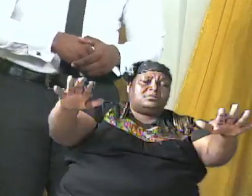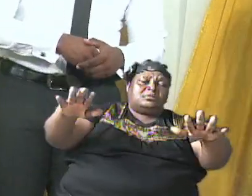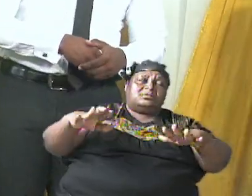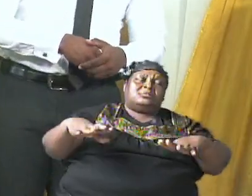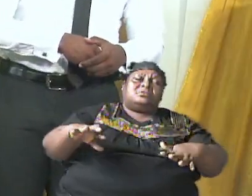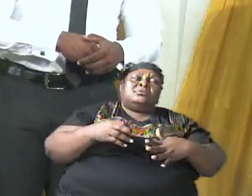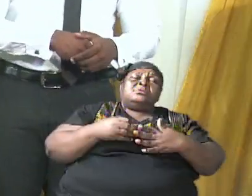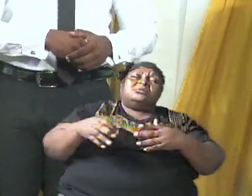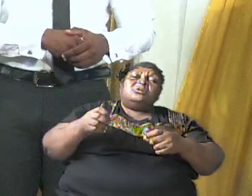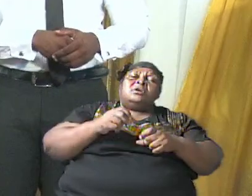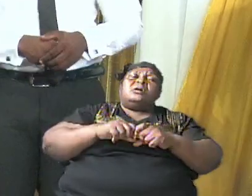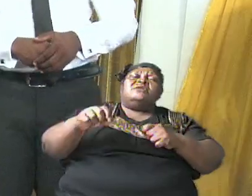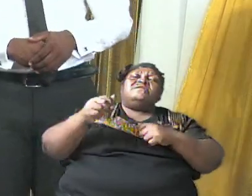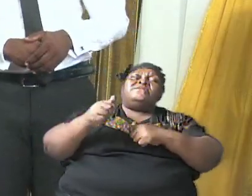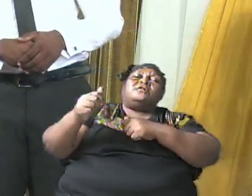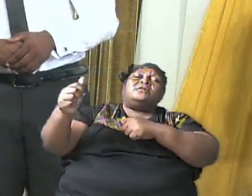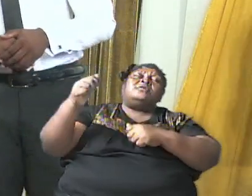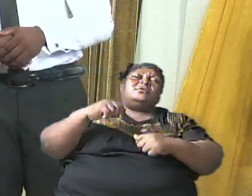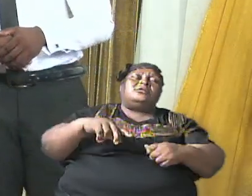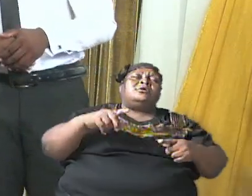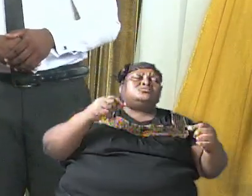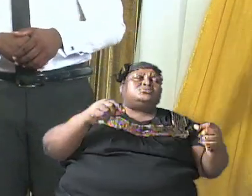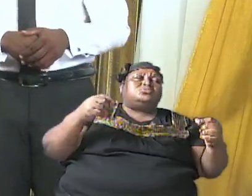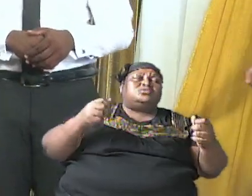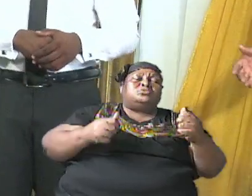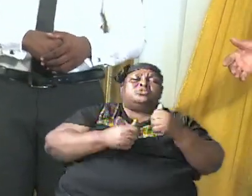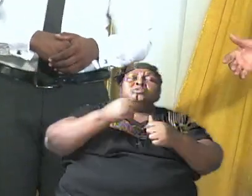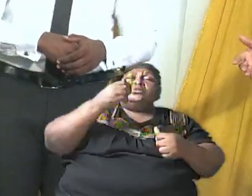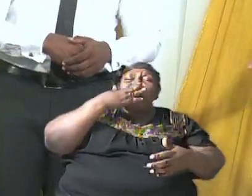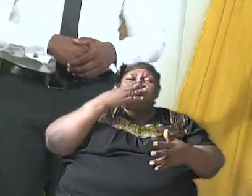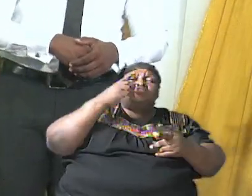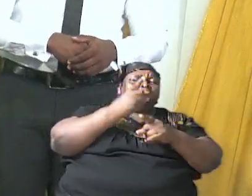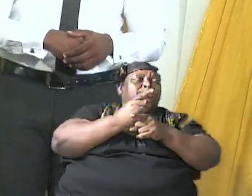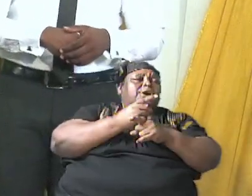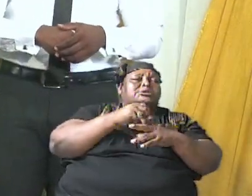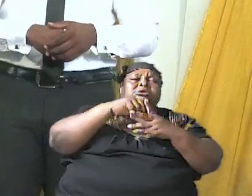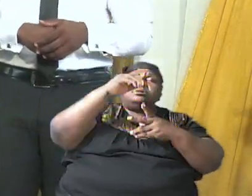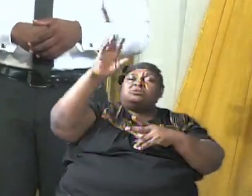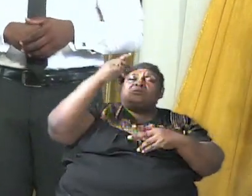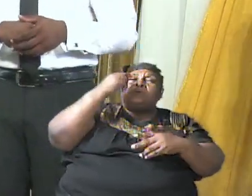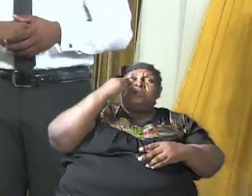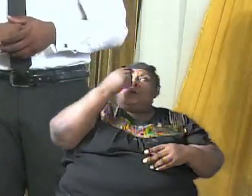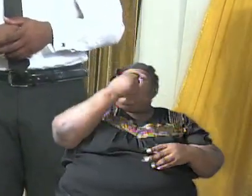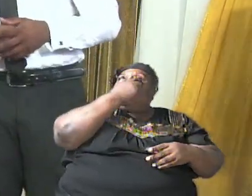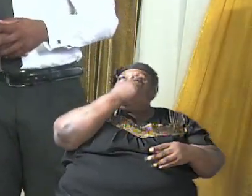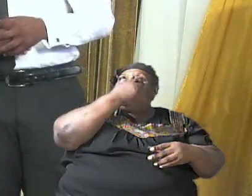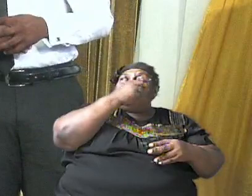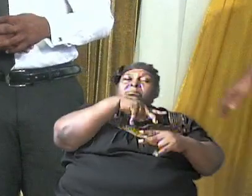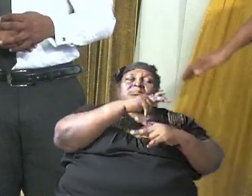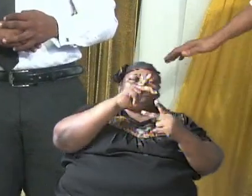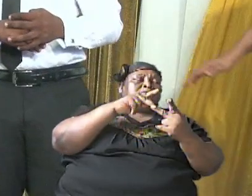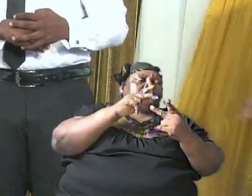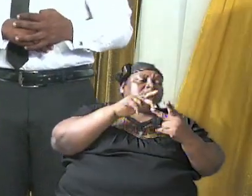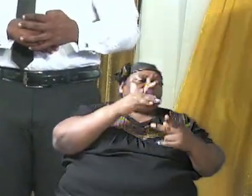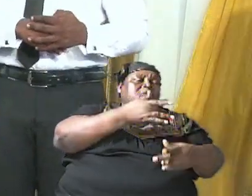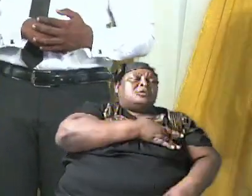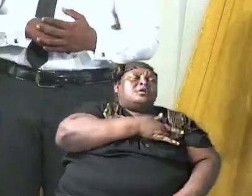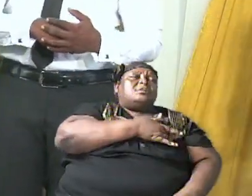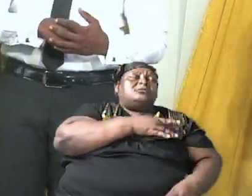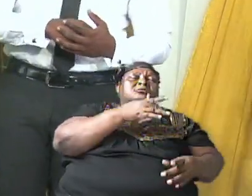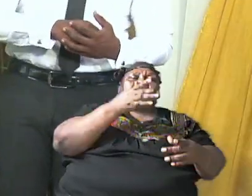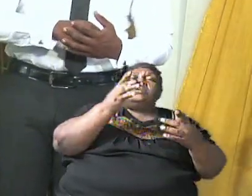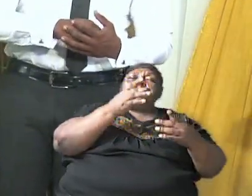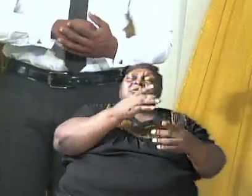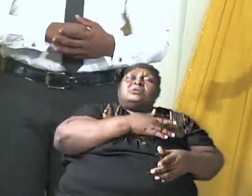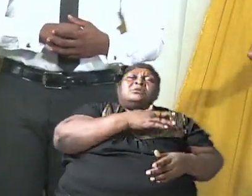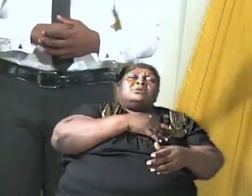you, Jesus, God, that we will do that which is right in your sight, God, with a perfect heart, with a heart